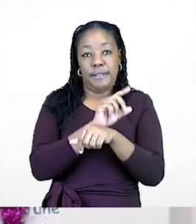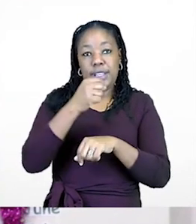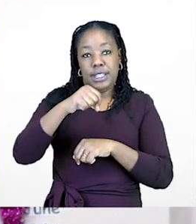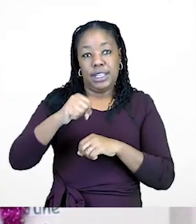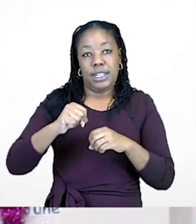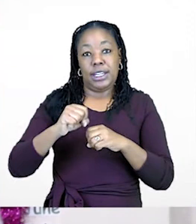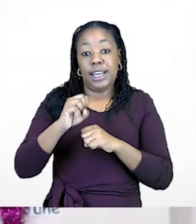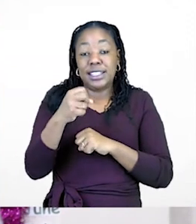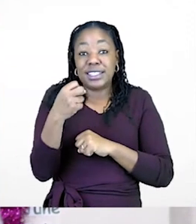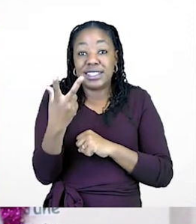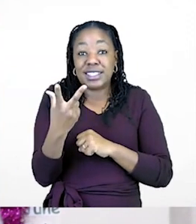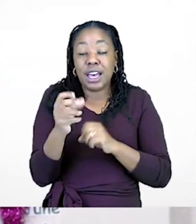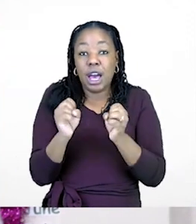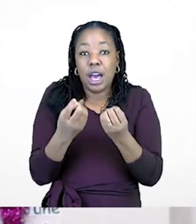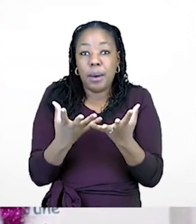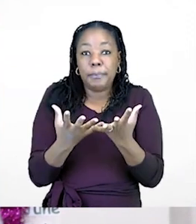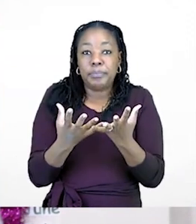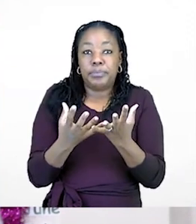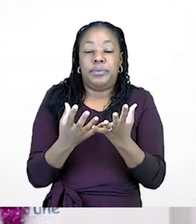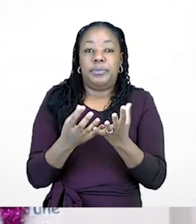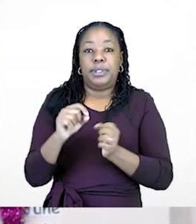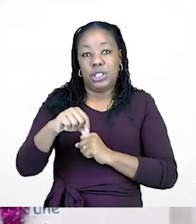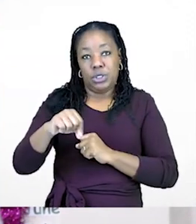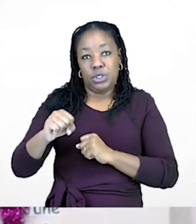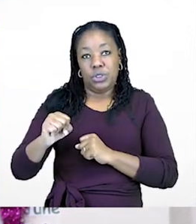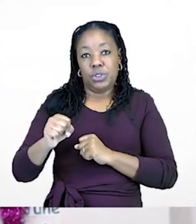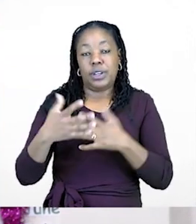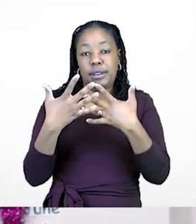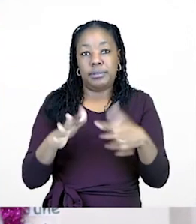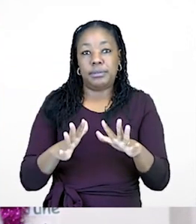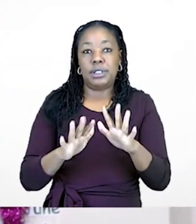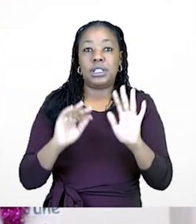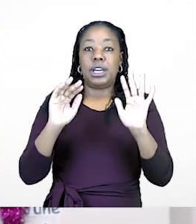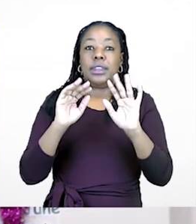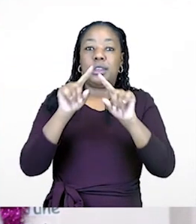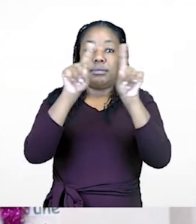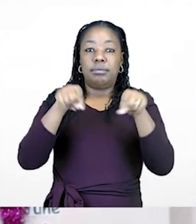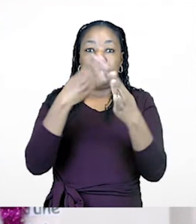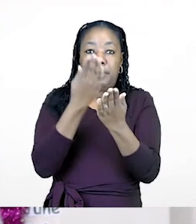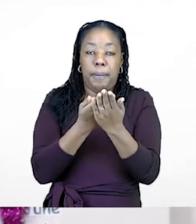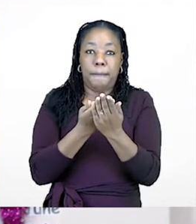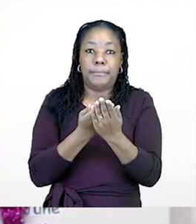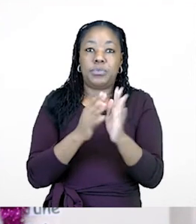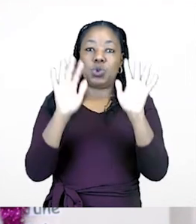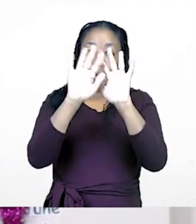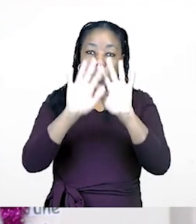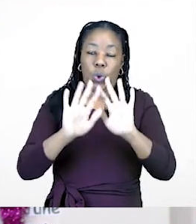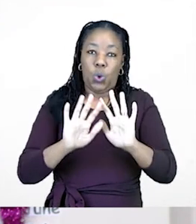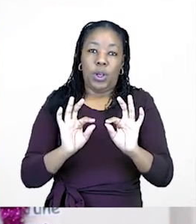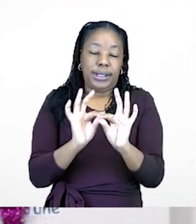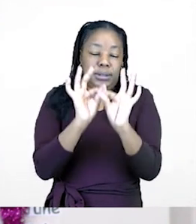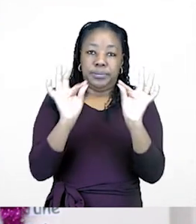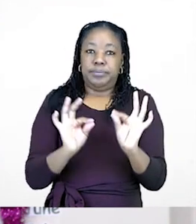see is to color this picture beautifully. And I want you to remember the different colors that you can find on the beach.